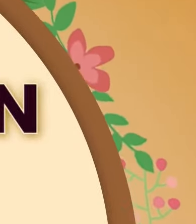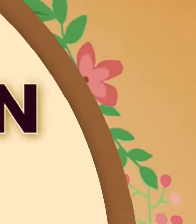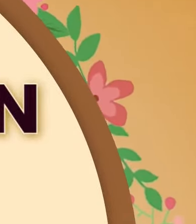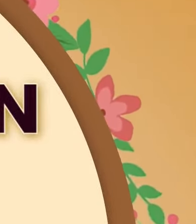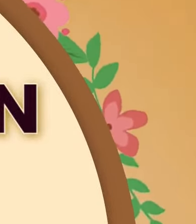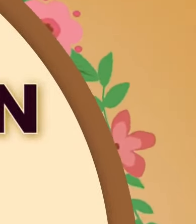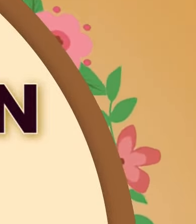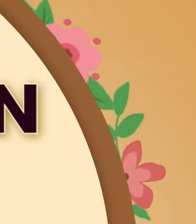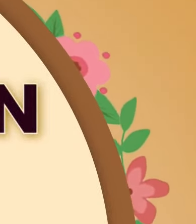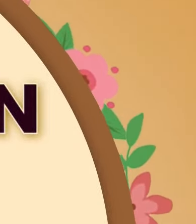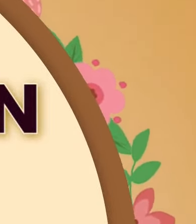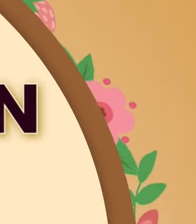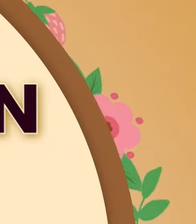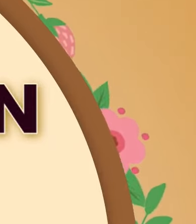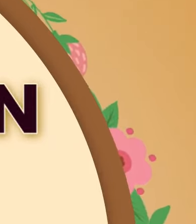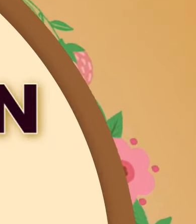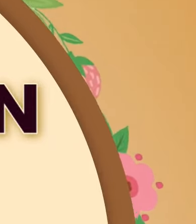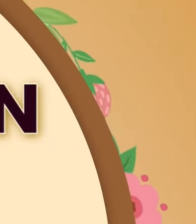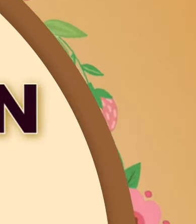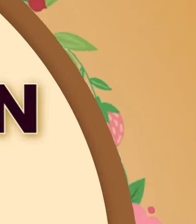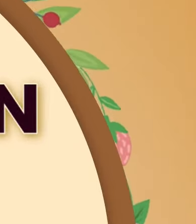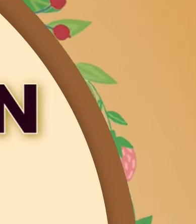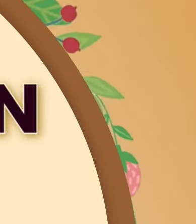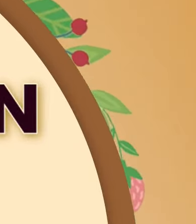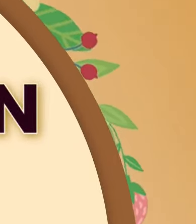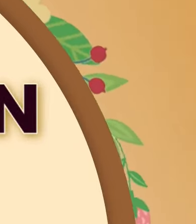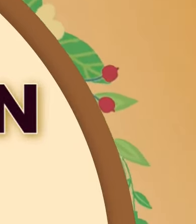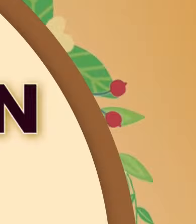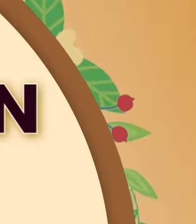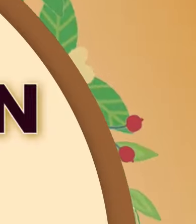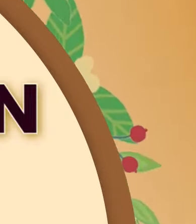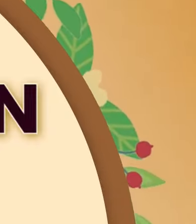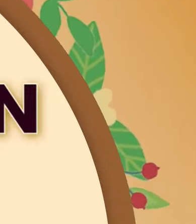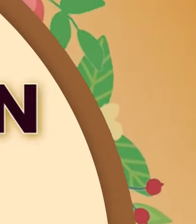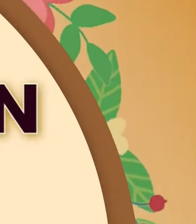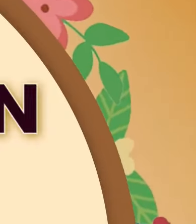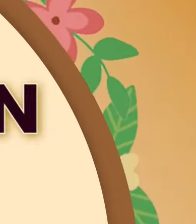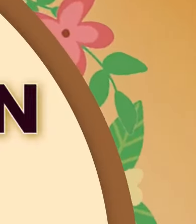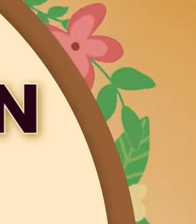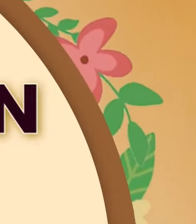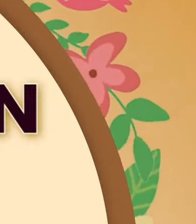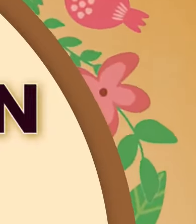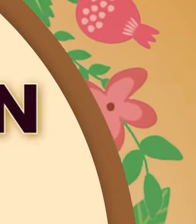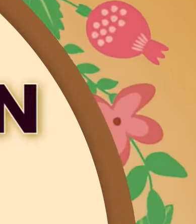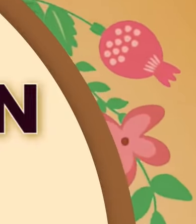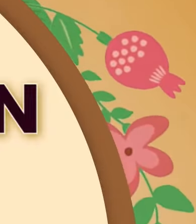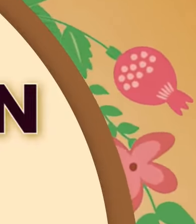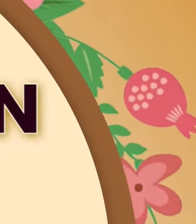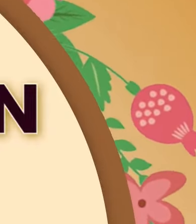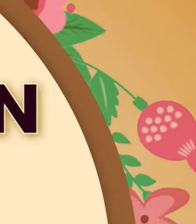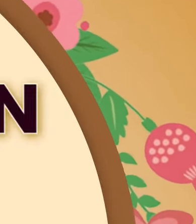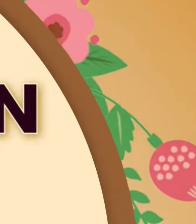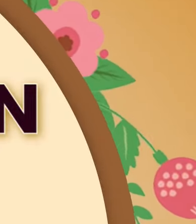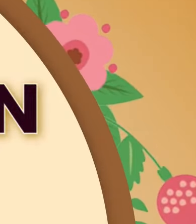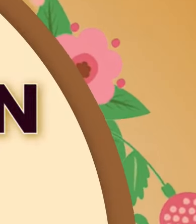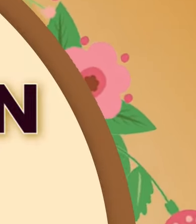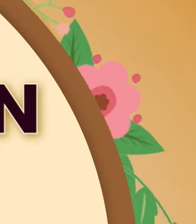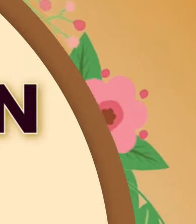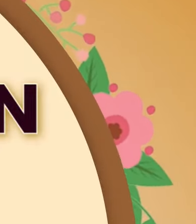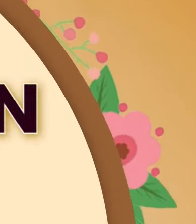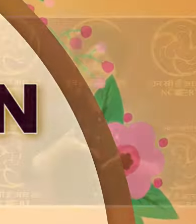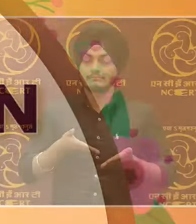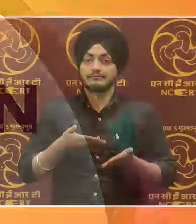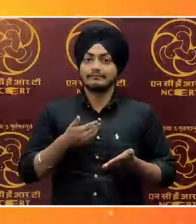on PM eVidya channel number 2. And the topic will be chapter number 7 of class 2. This is My Town, under